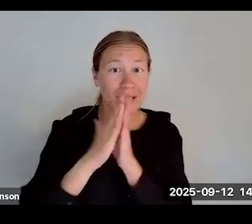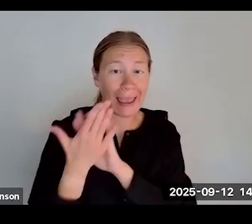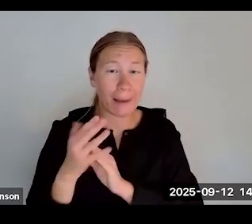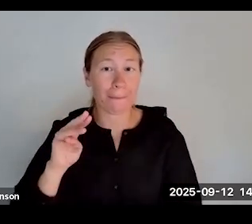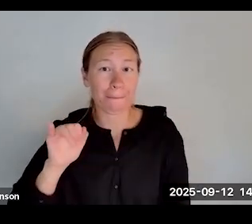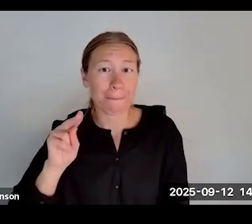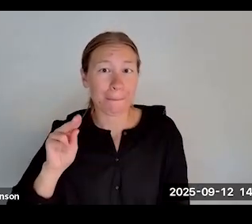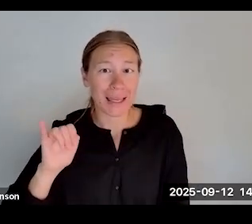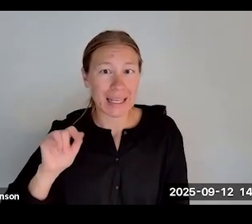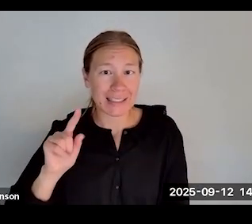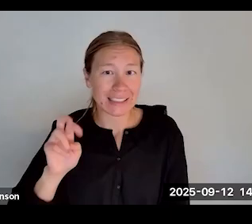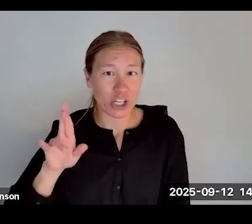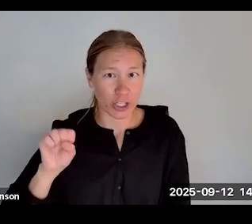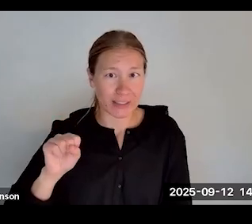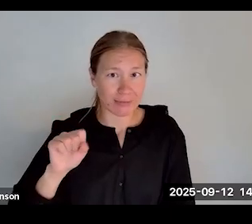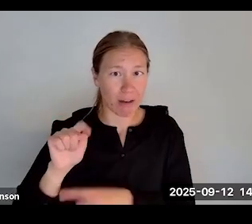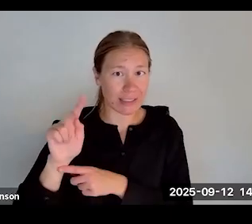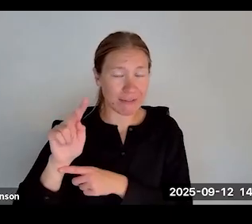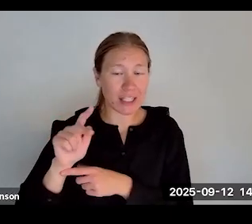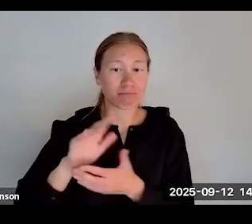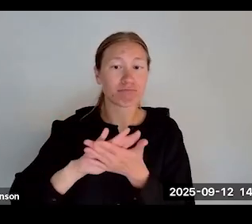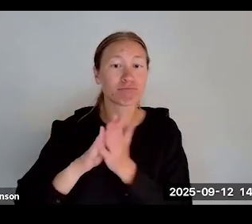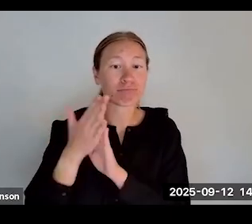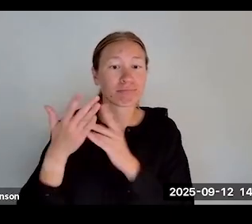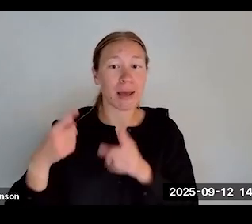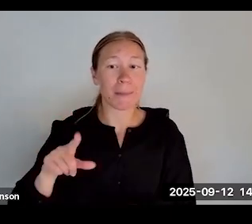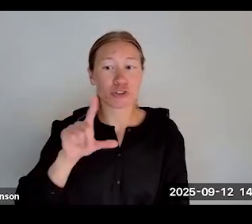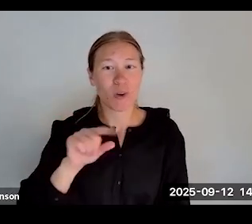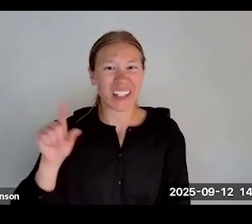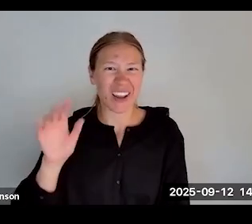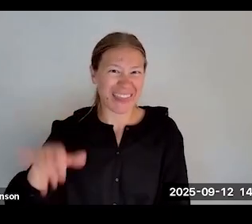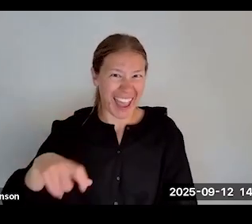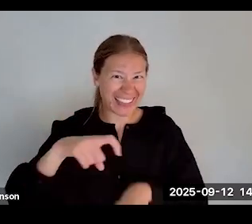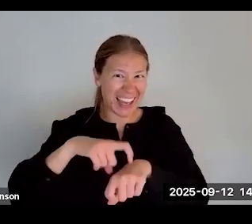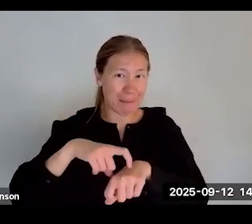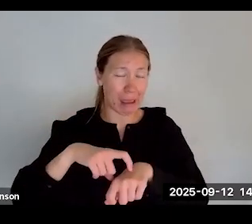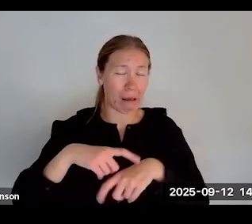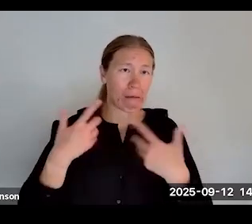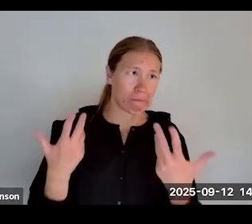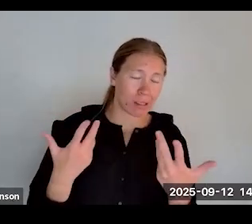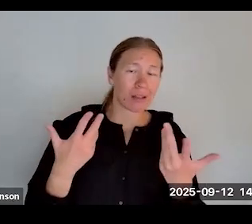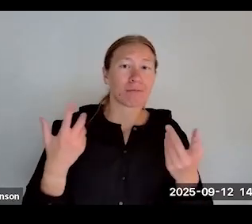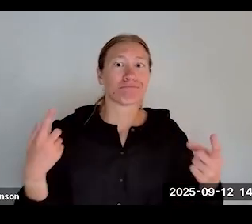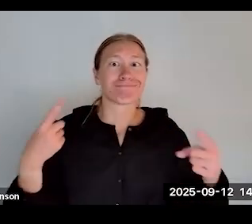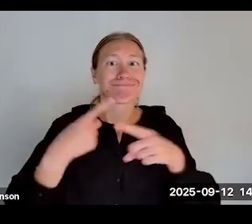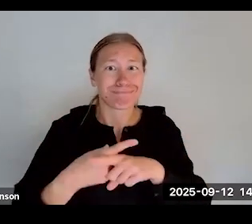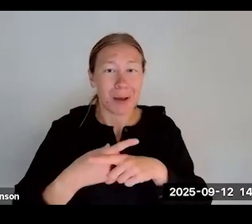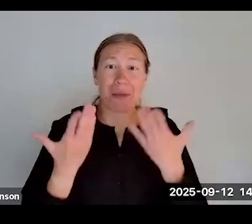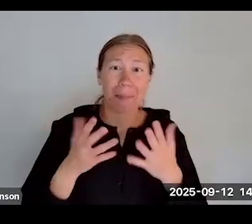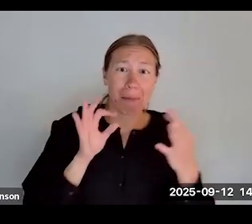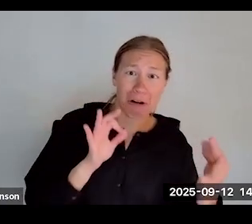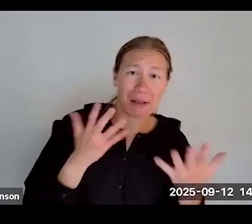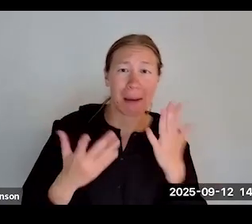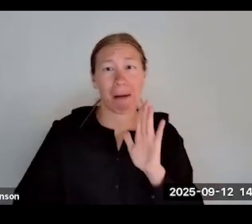CBS in 2020. Now, that timing was a bit unfortunate, or possibly exceptionally timely, depending how you look at